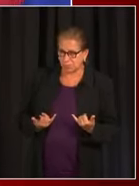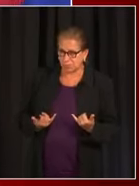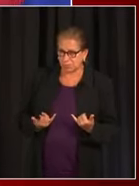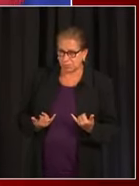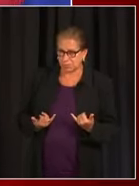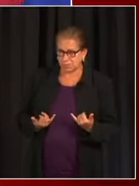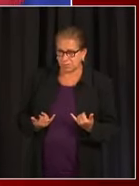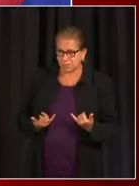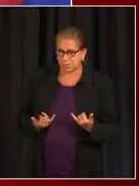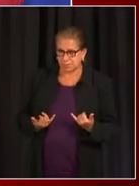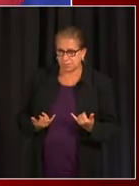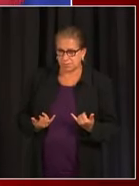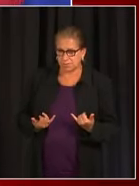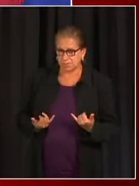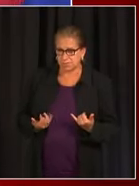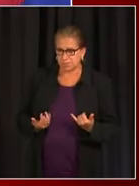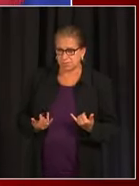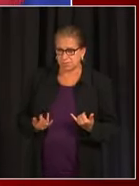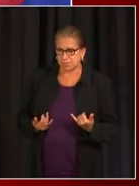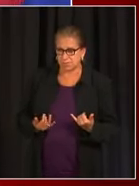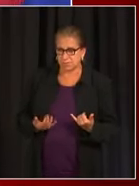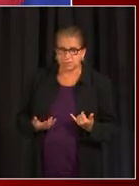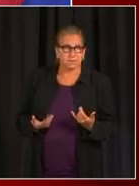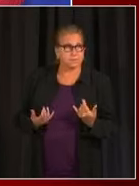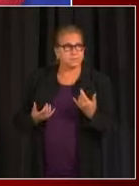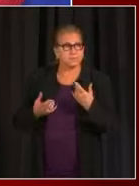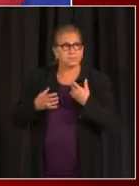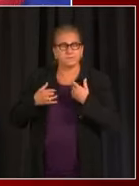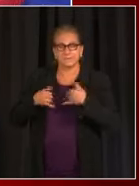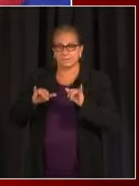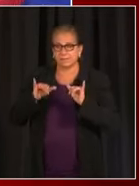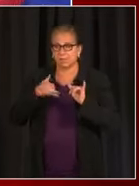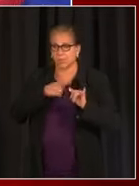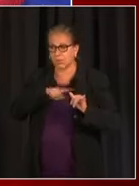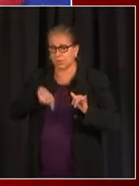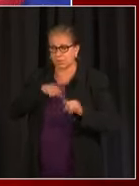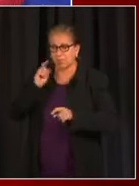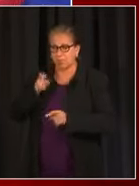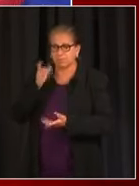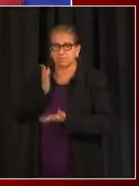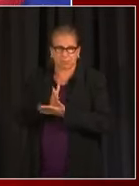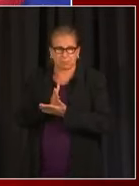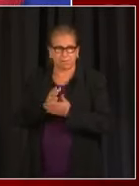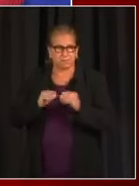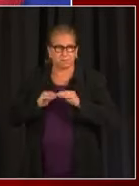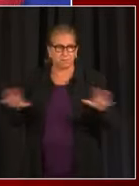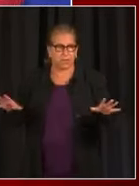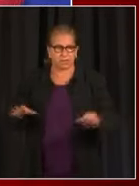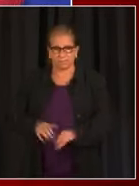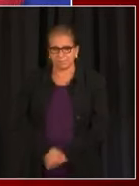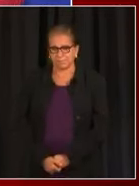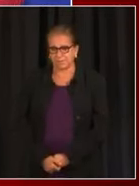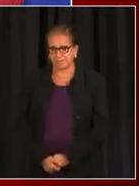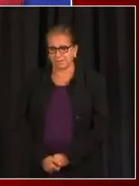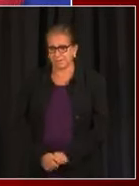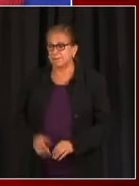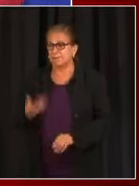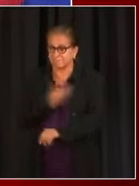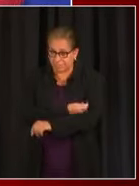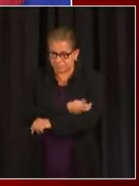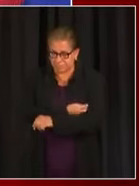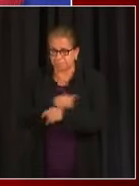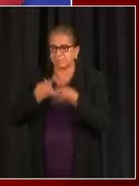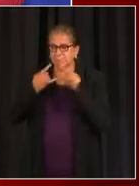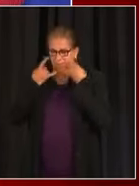to stop it before it goes too far. And that is our hope.